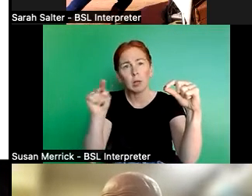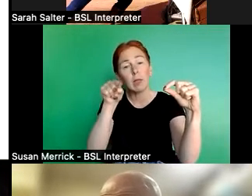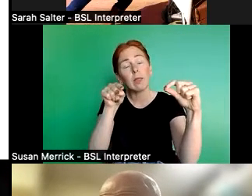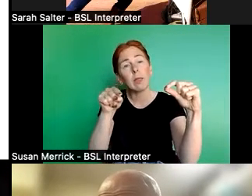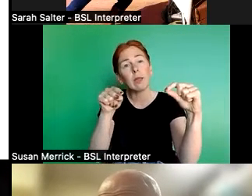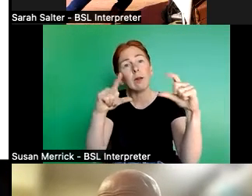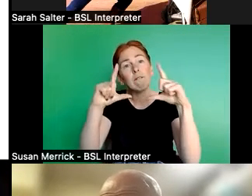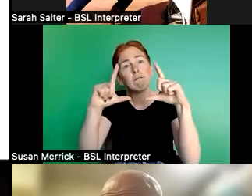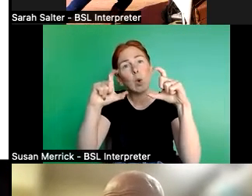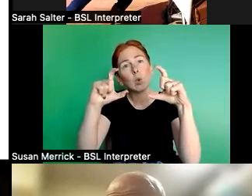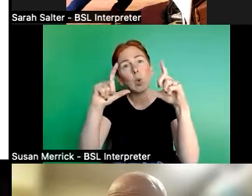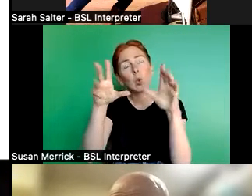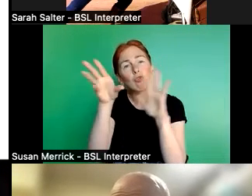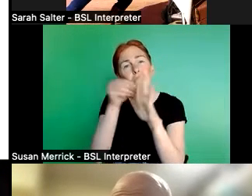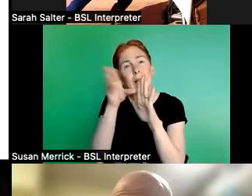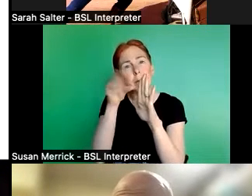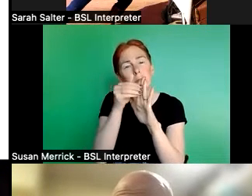by retinitis pigmentosa.